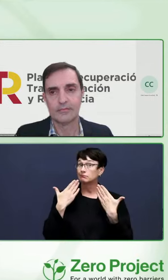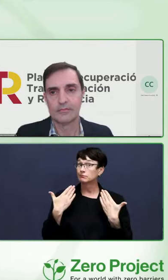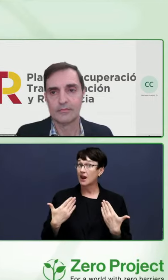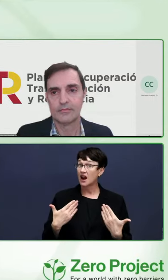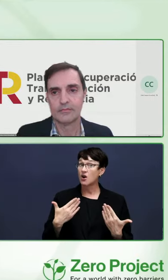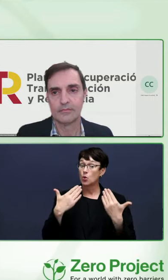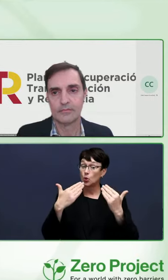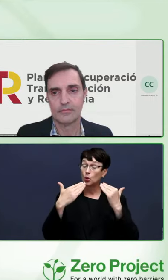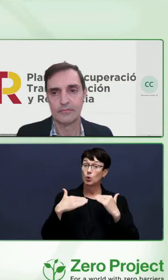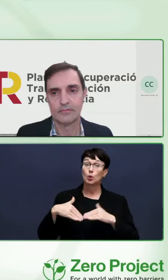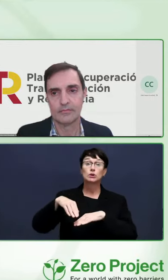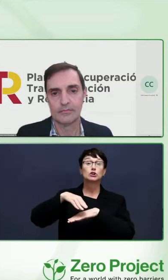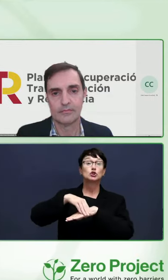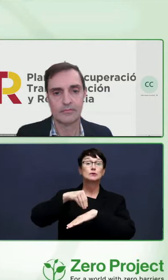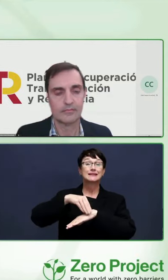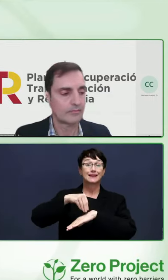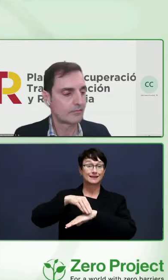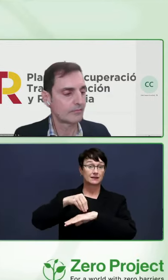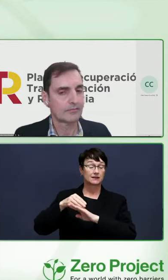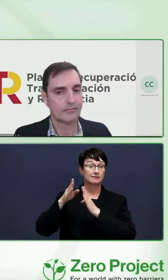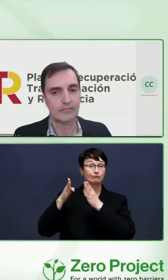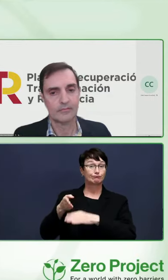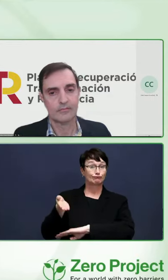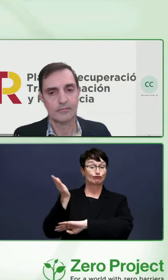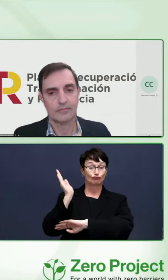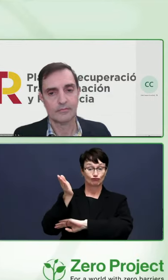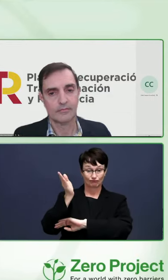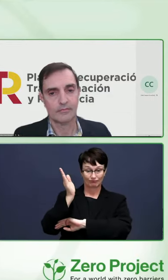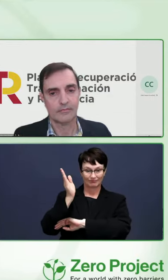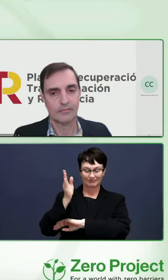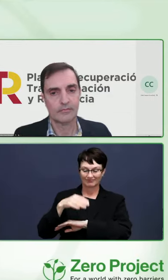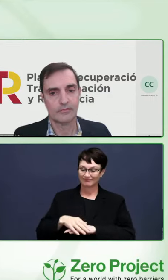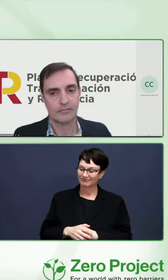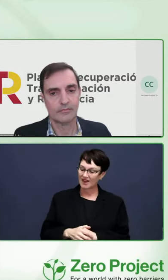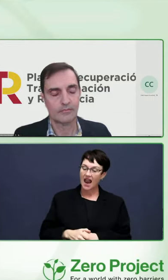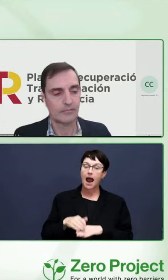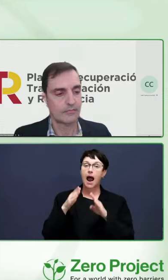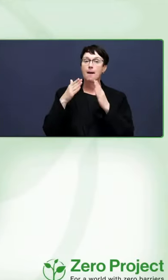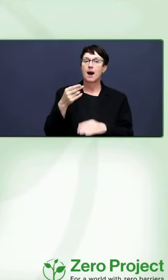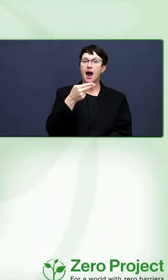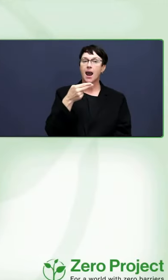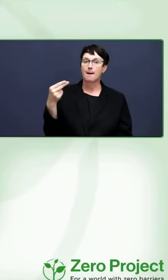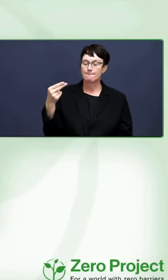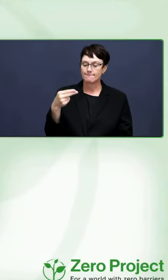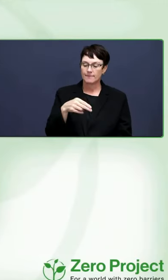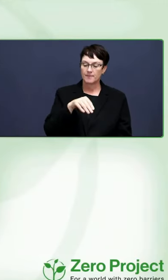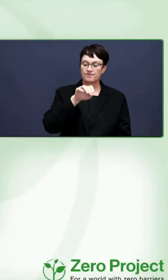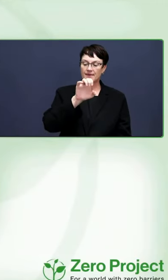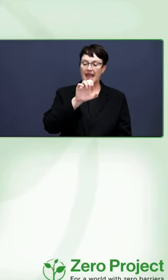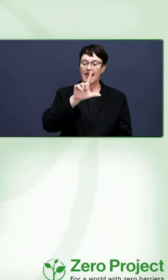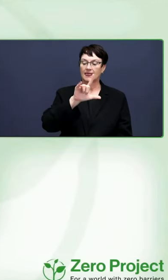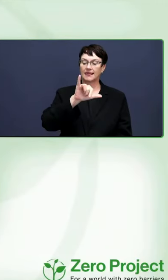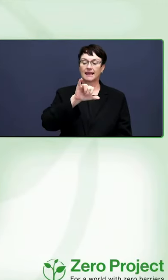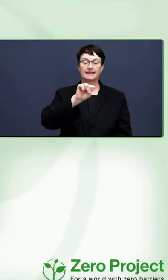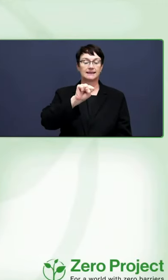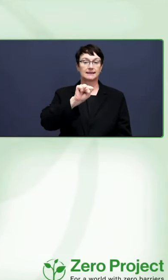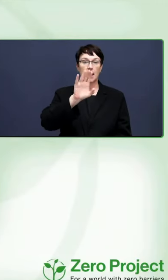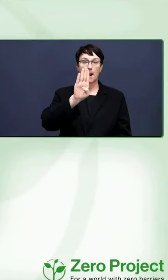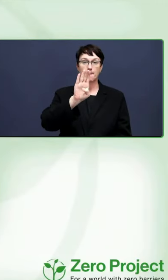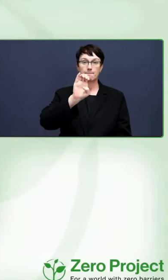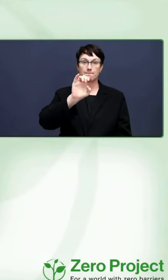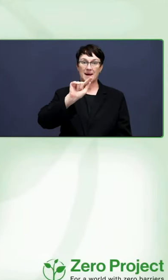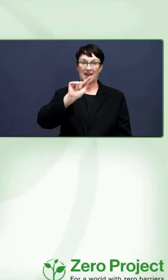Sweden, from Elizabeth Hogberg, who is to my left. And so